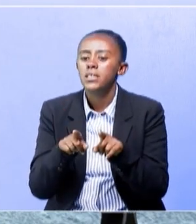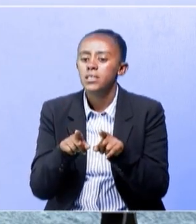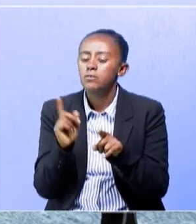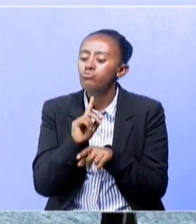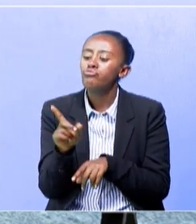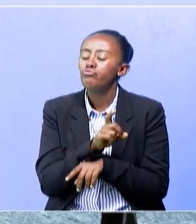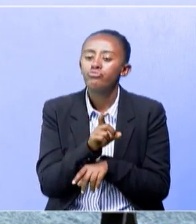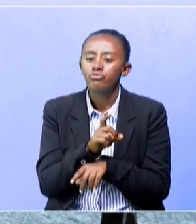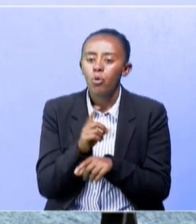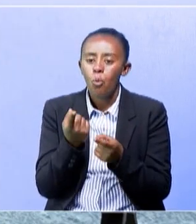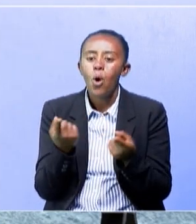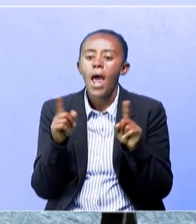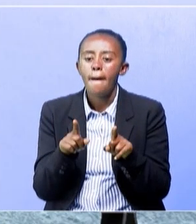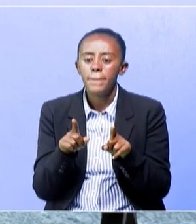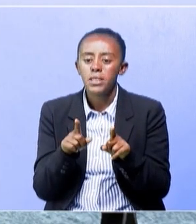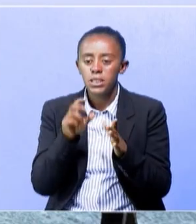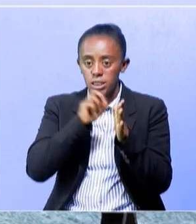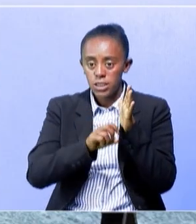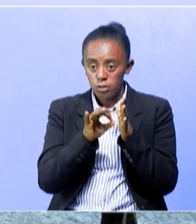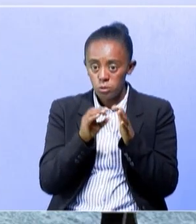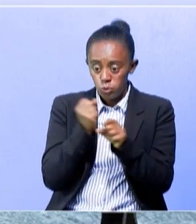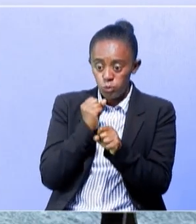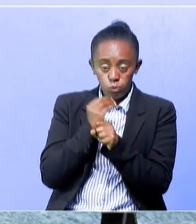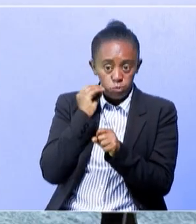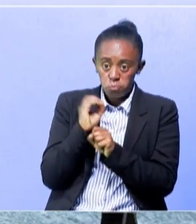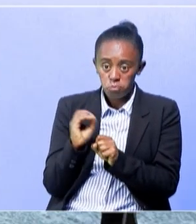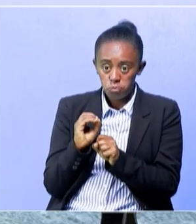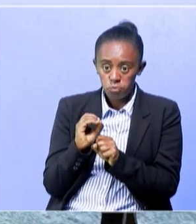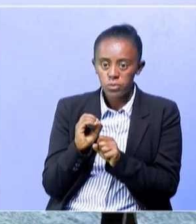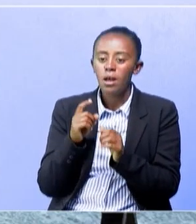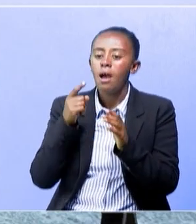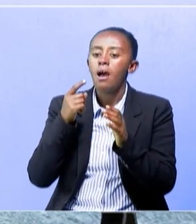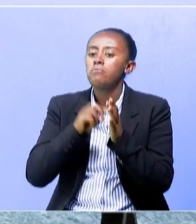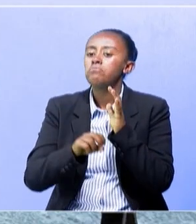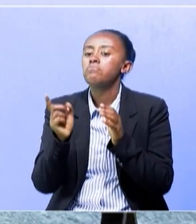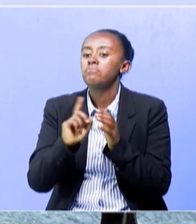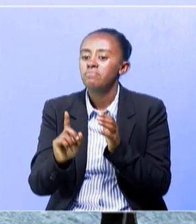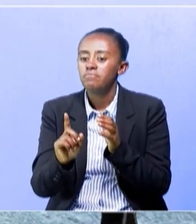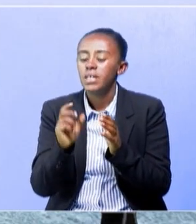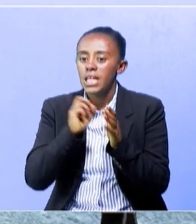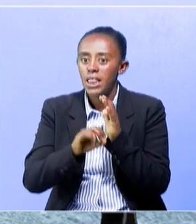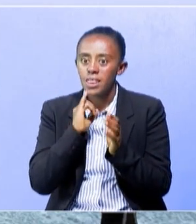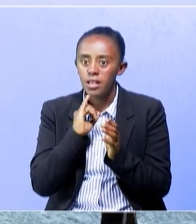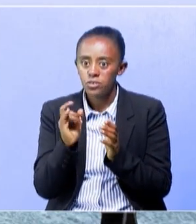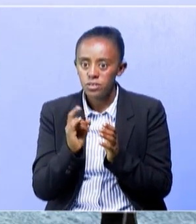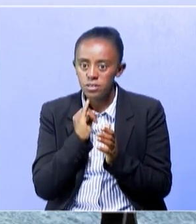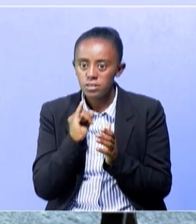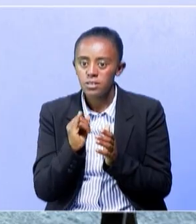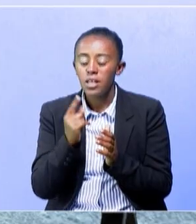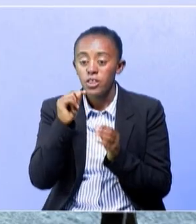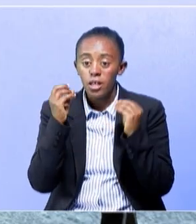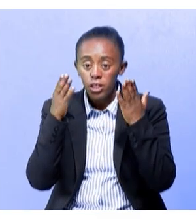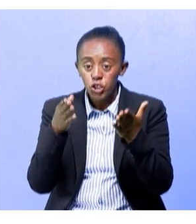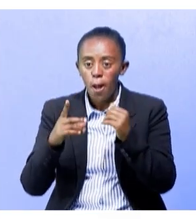What happened? What are the results of this sentence or this event? The result is that here the